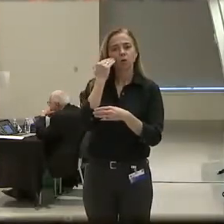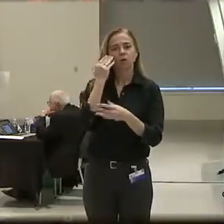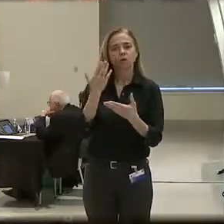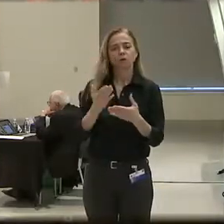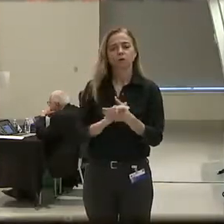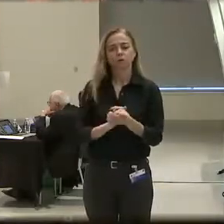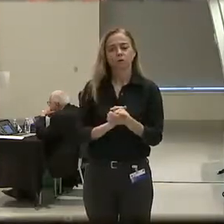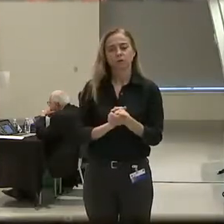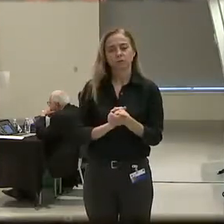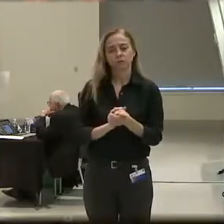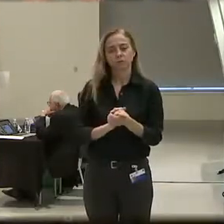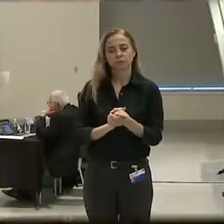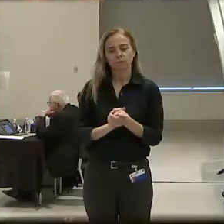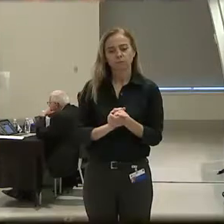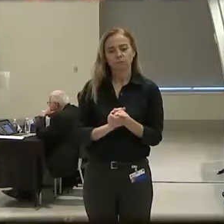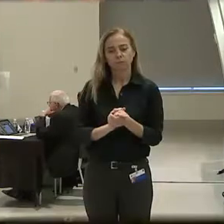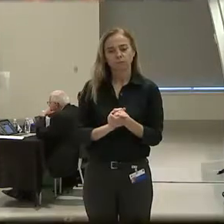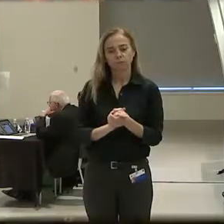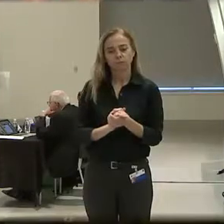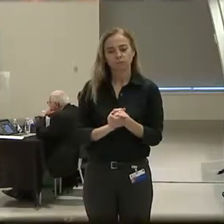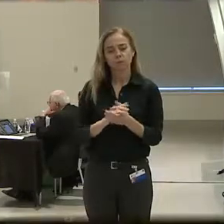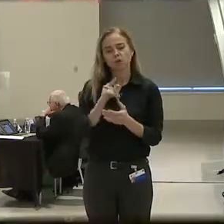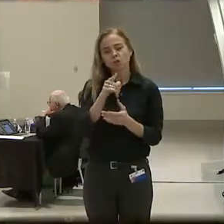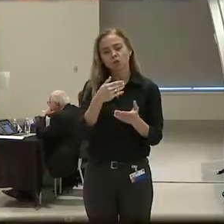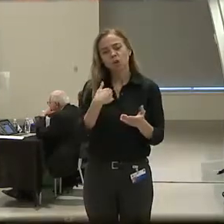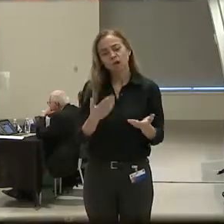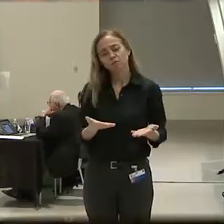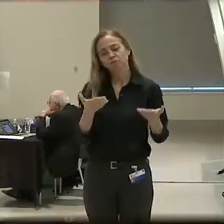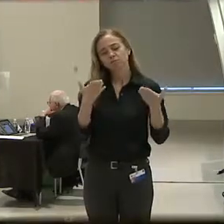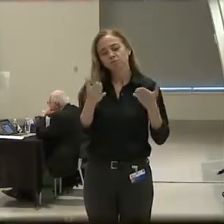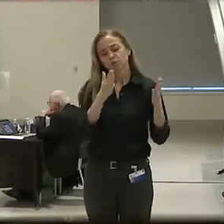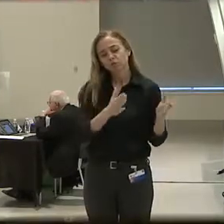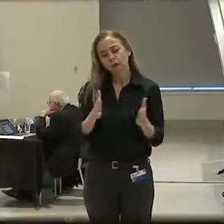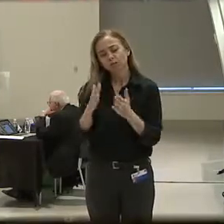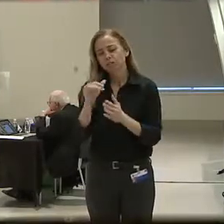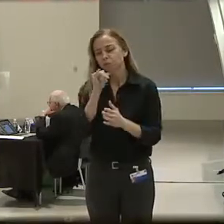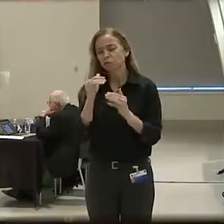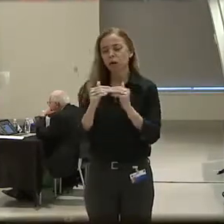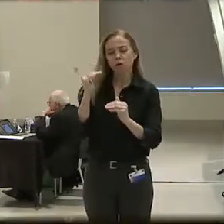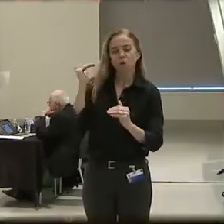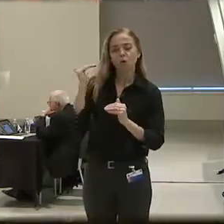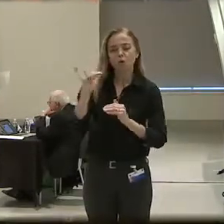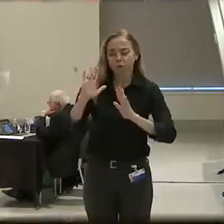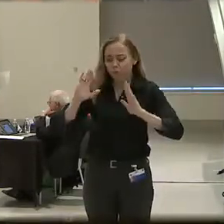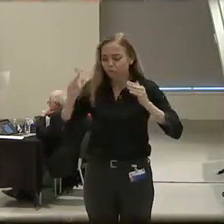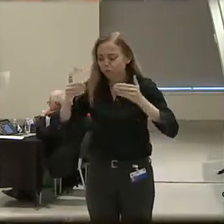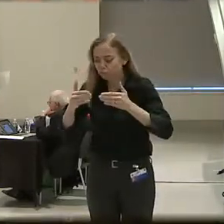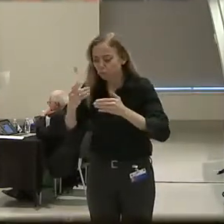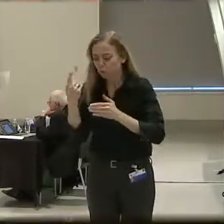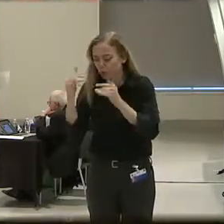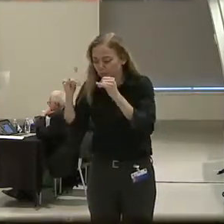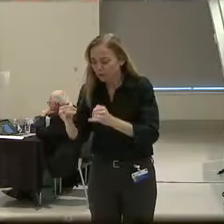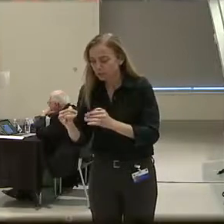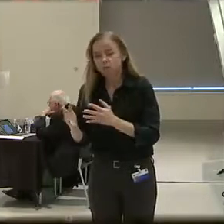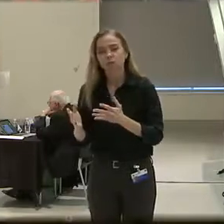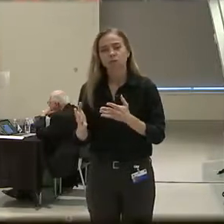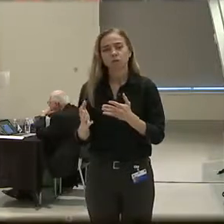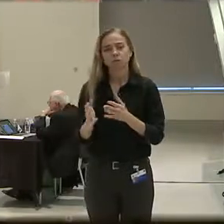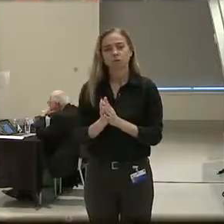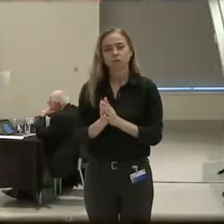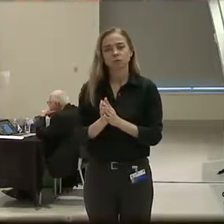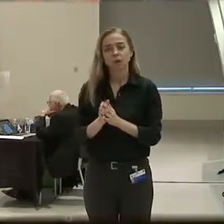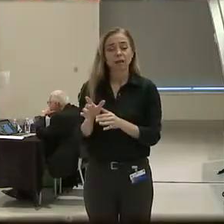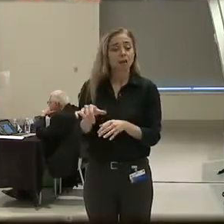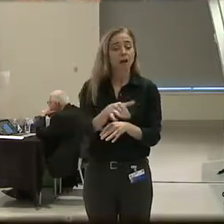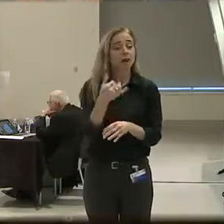in particular has a recommended strategy to not over-focus on an individual, and to the other two panel members, you may have